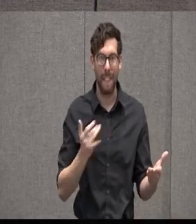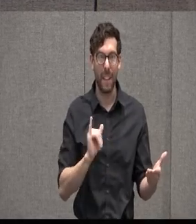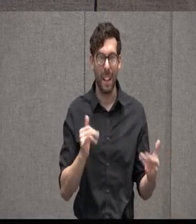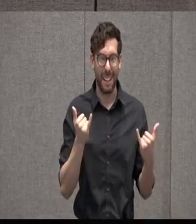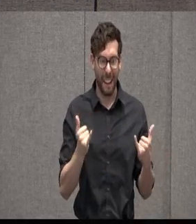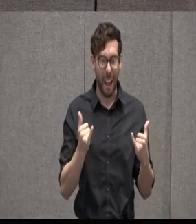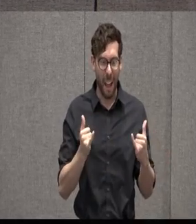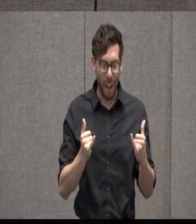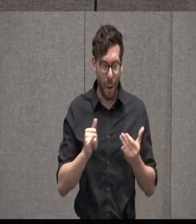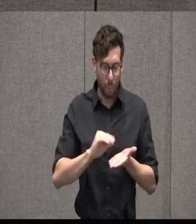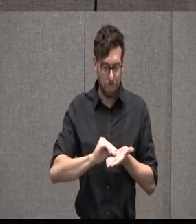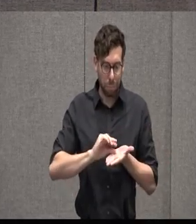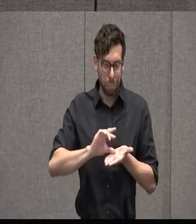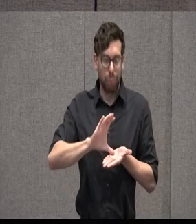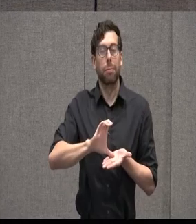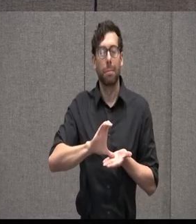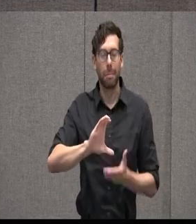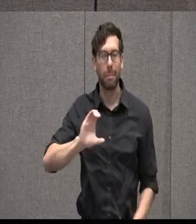up.